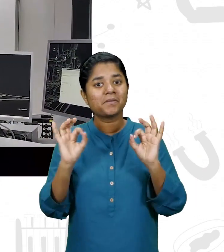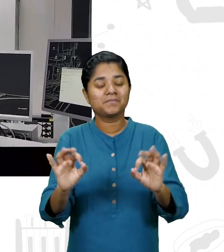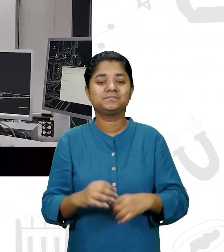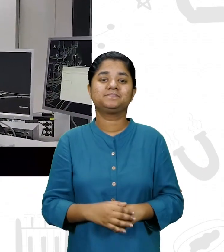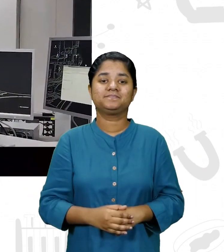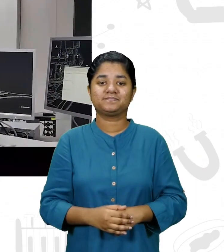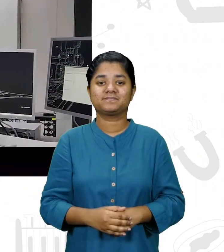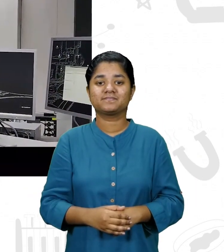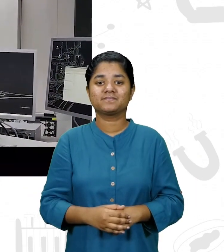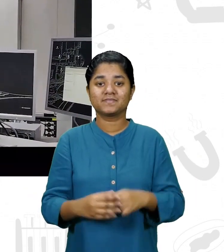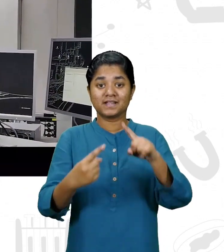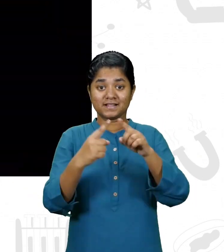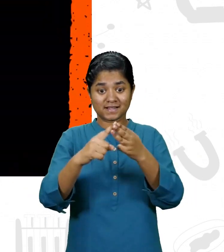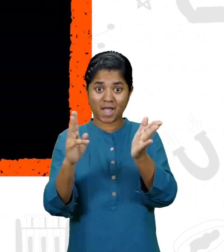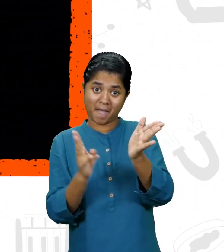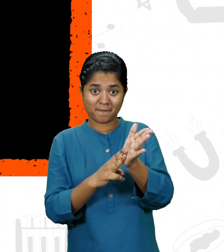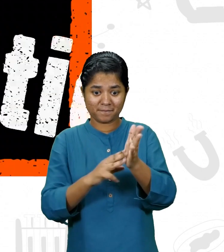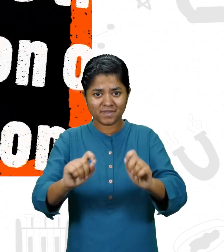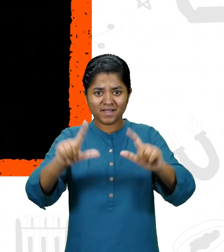is absolutely maintained.